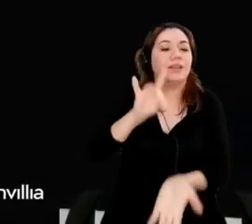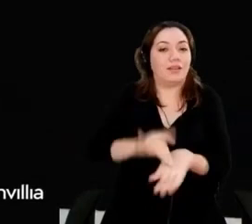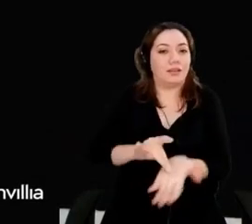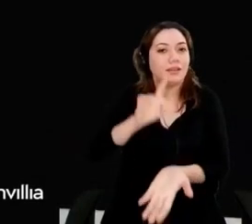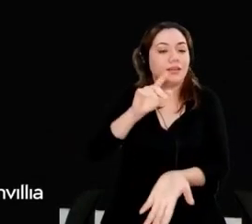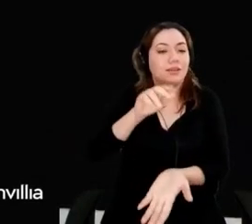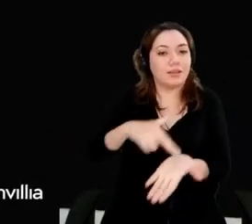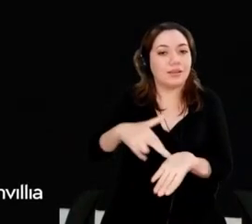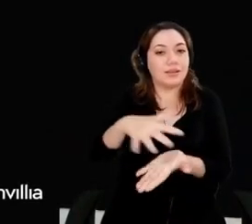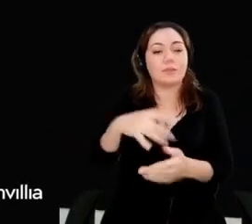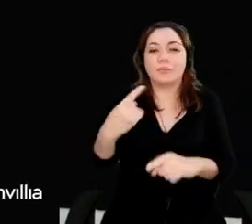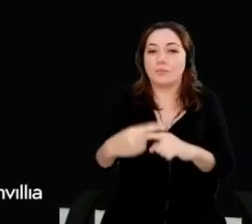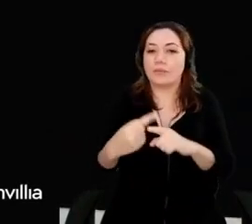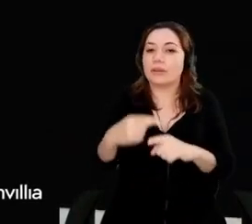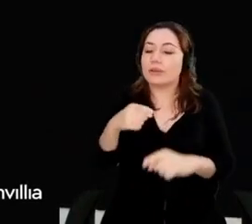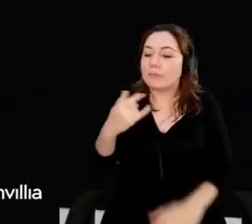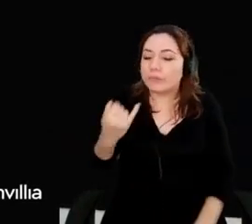this right.